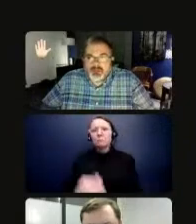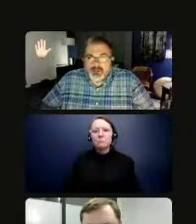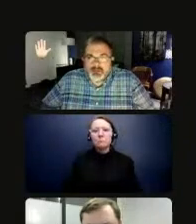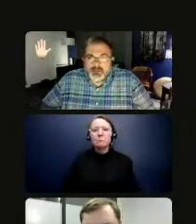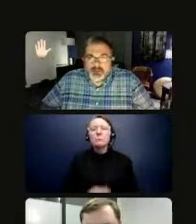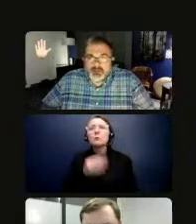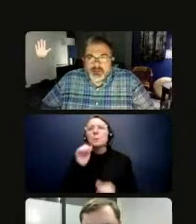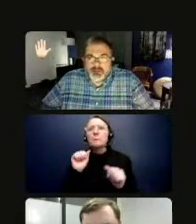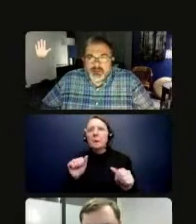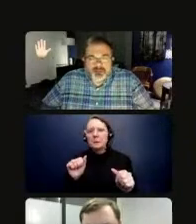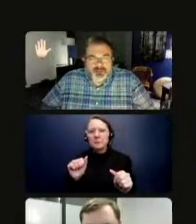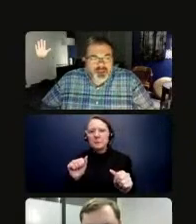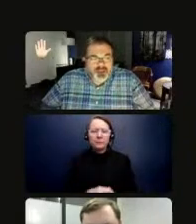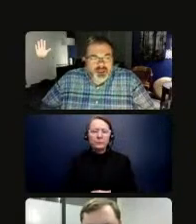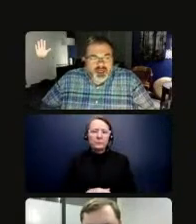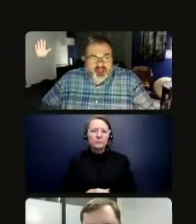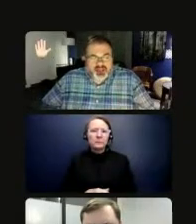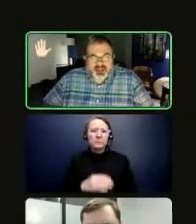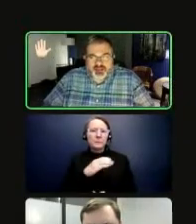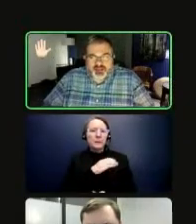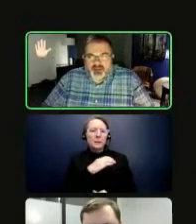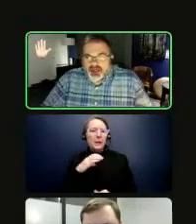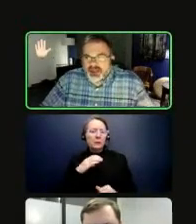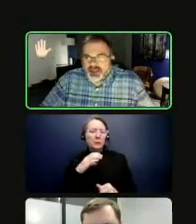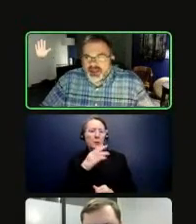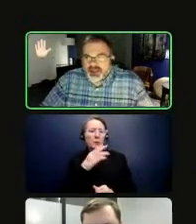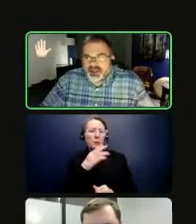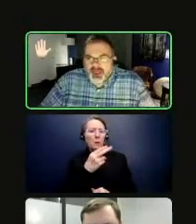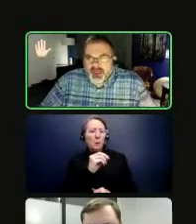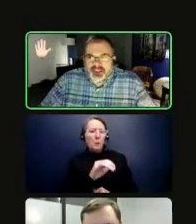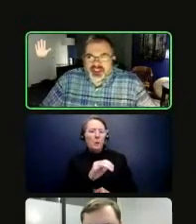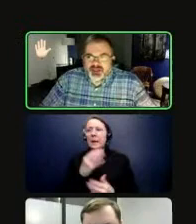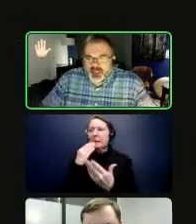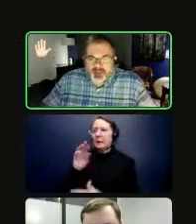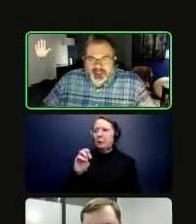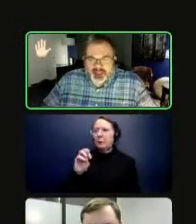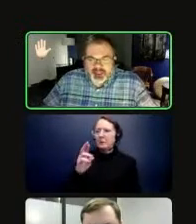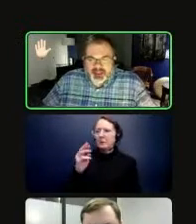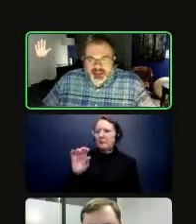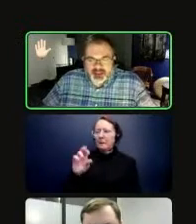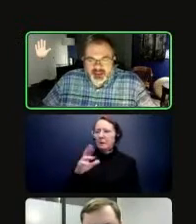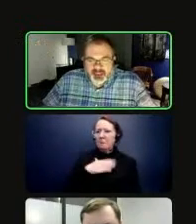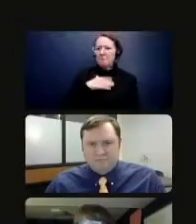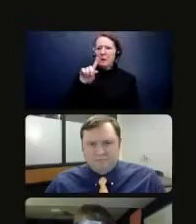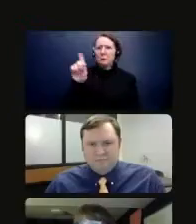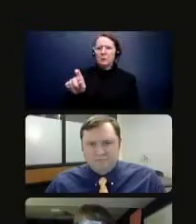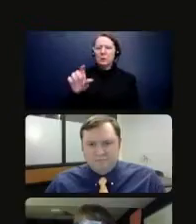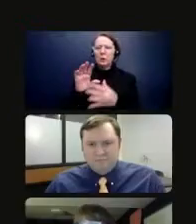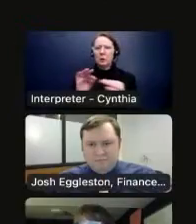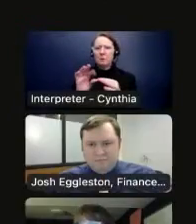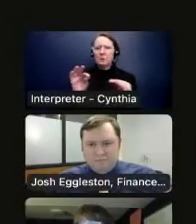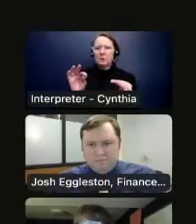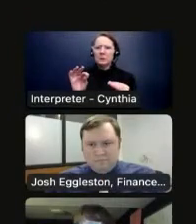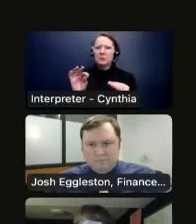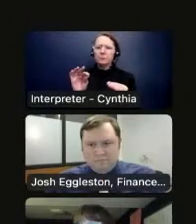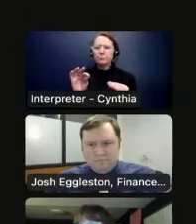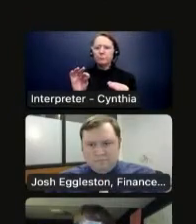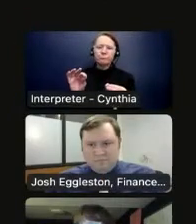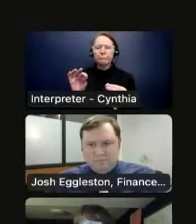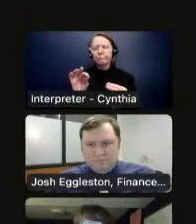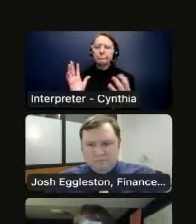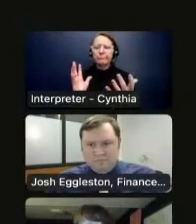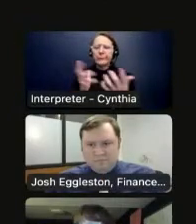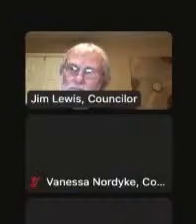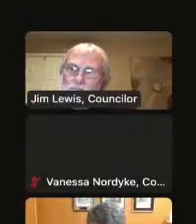Okay. Councilor Hoy. Thank you, Mr. Mayor. I think my question or comments are kind of a similar combination of